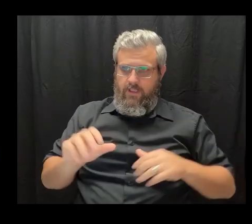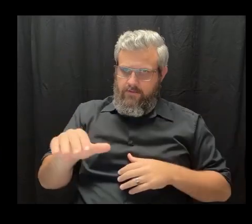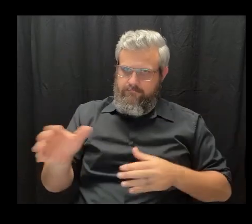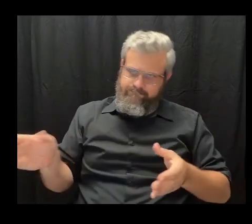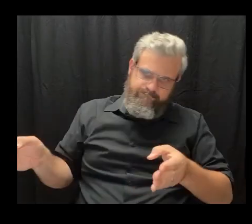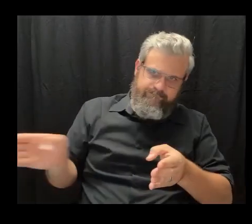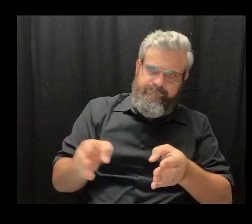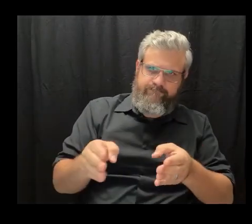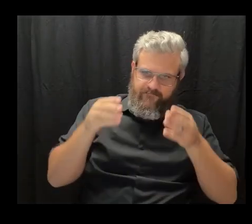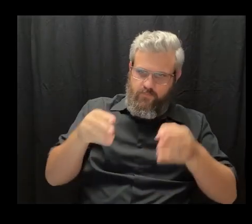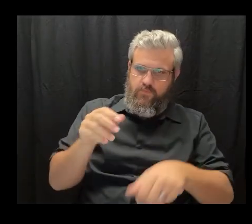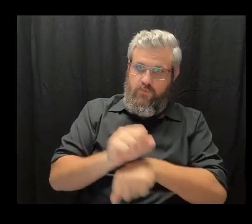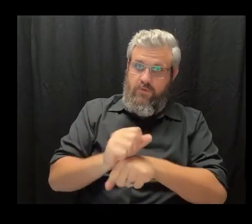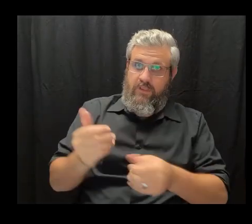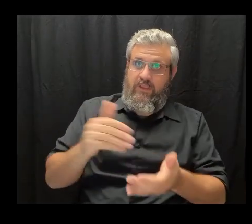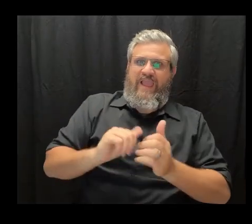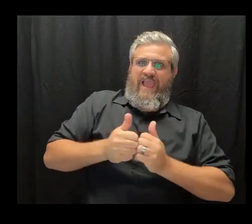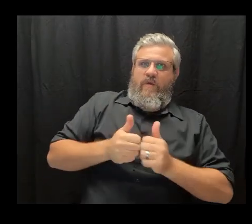strategies.